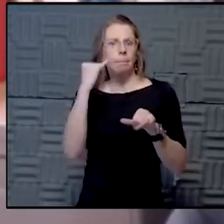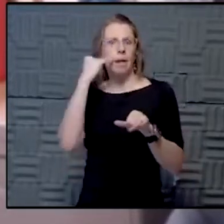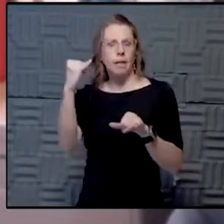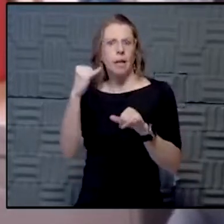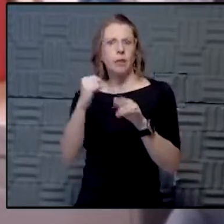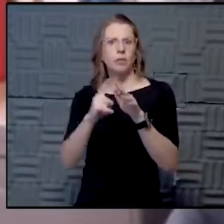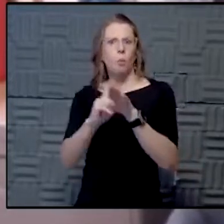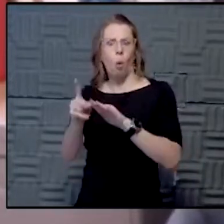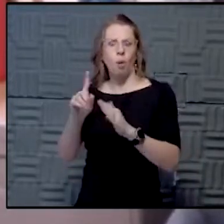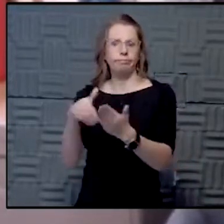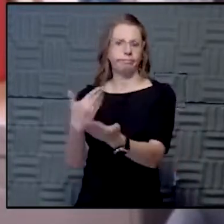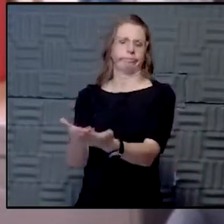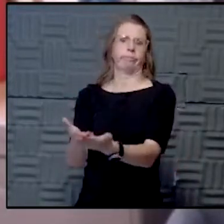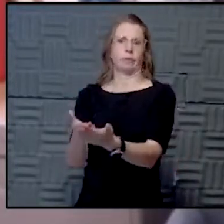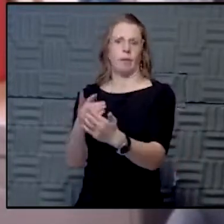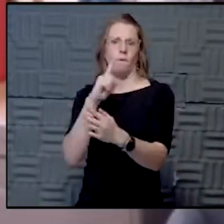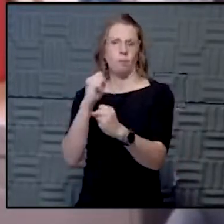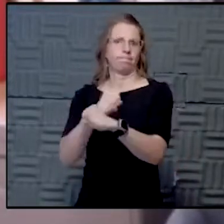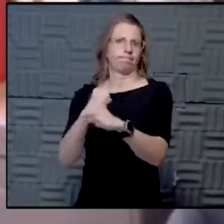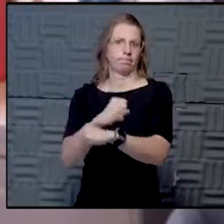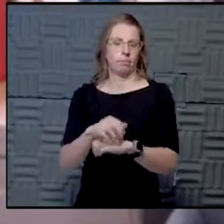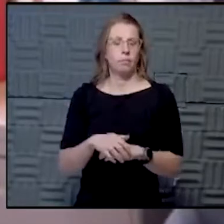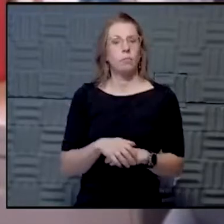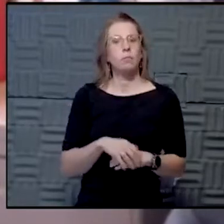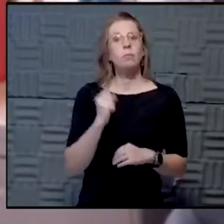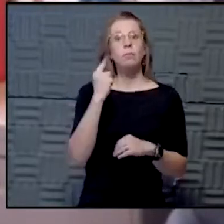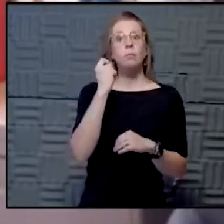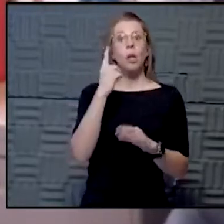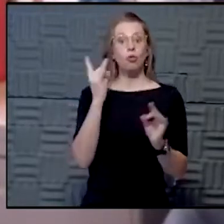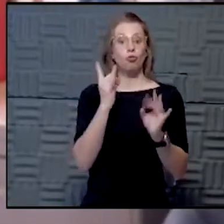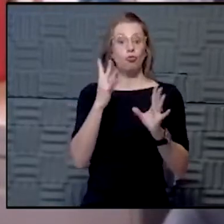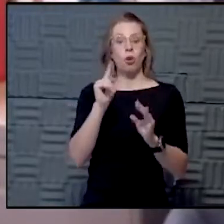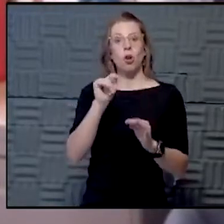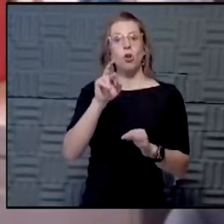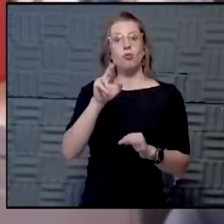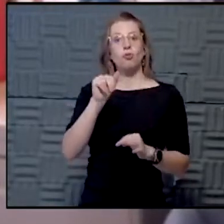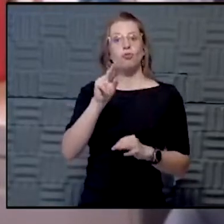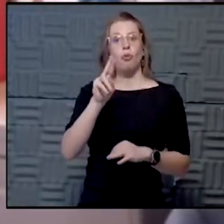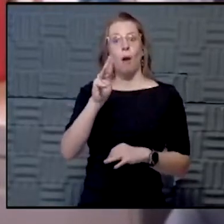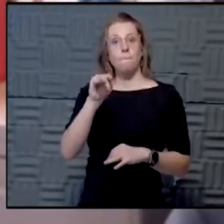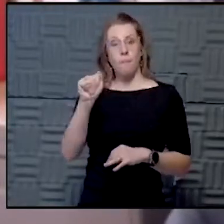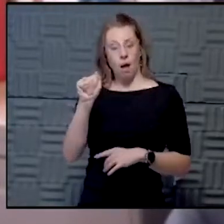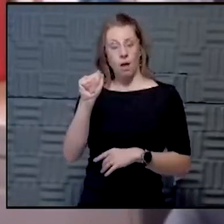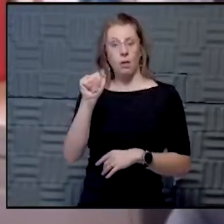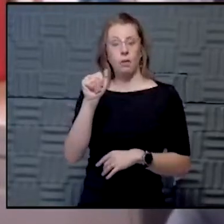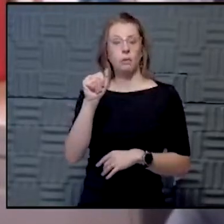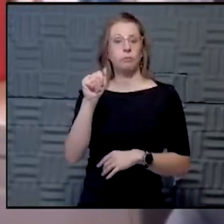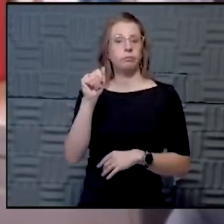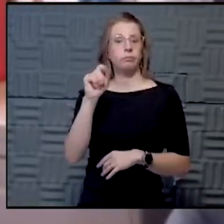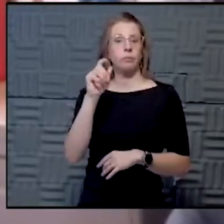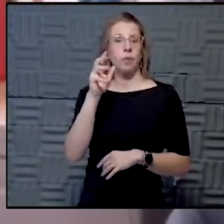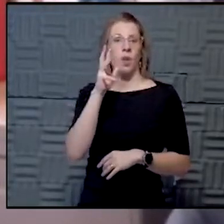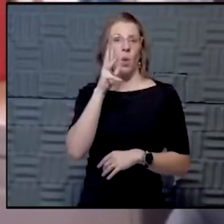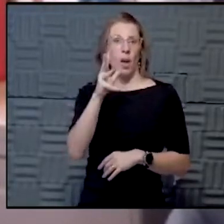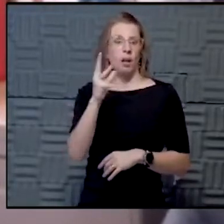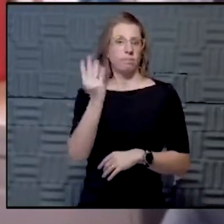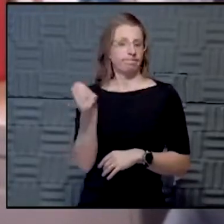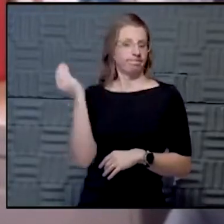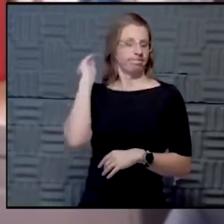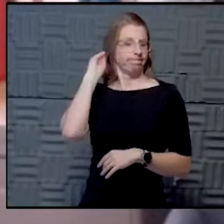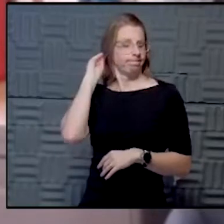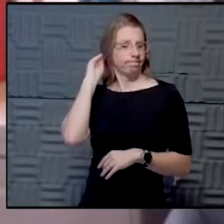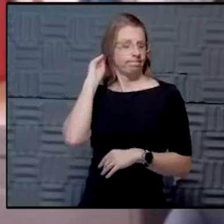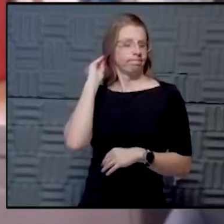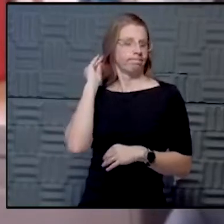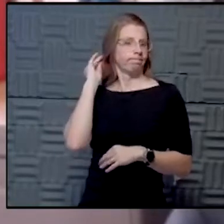we know is that those traumas over time rear themselves in your daily lives, and they start to really